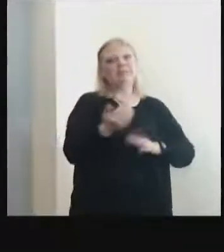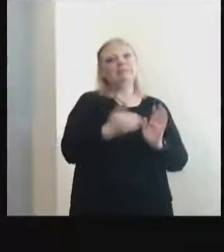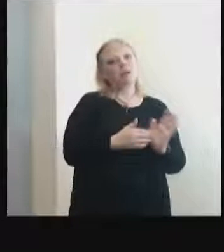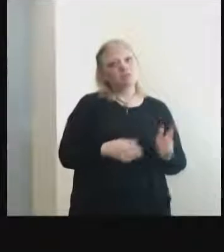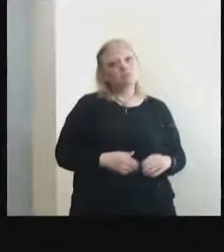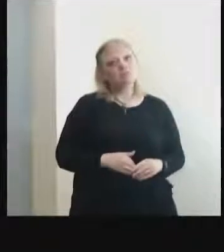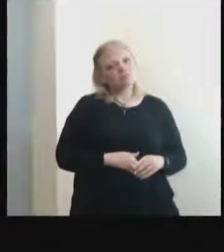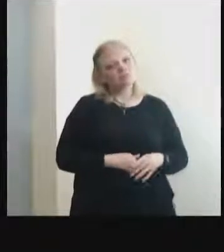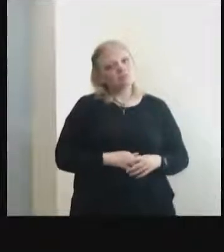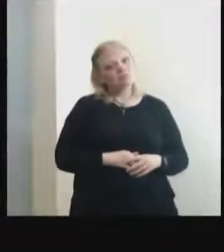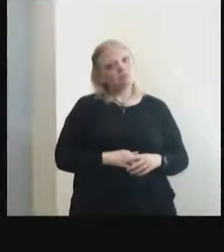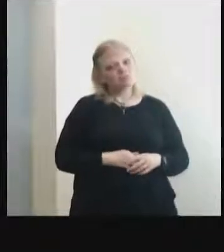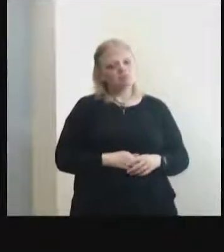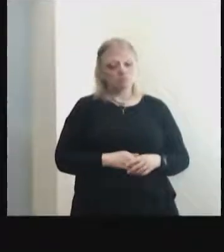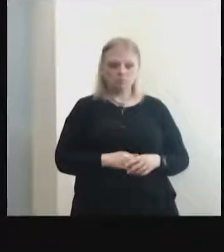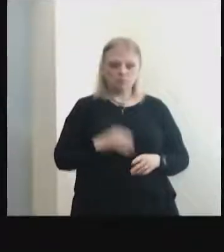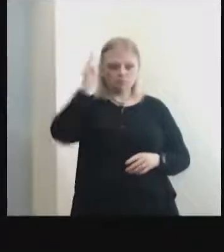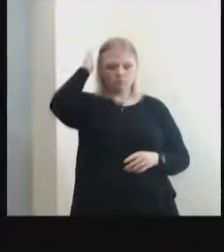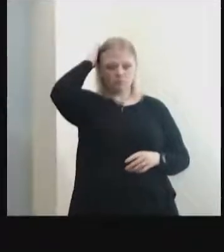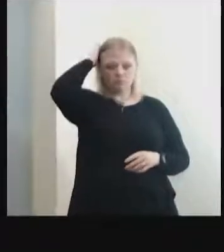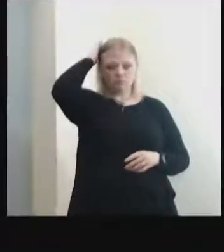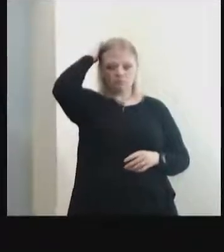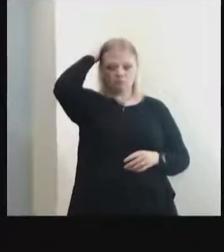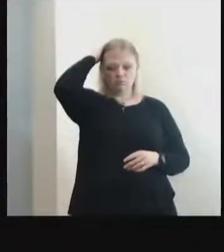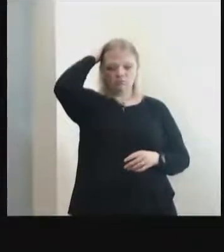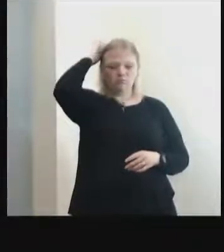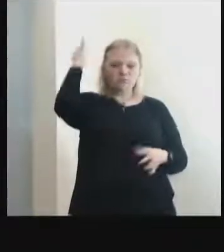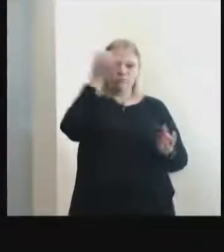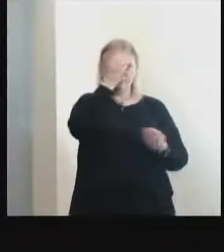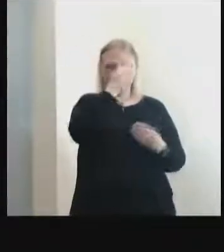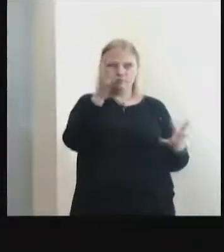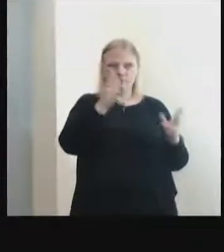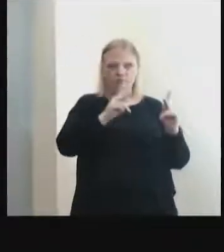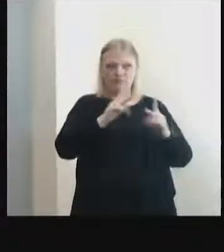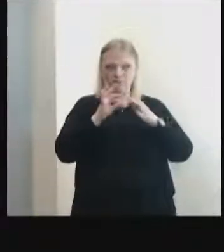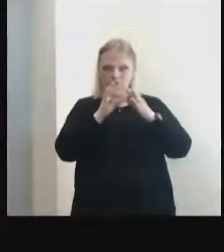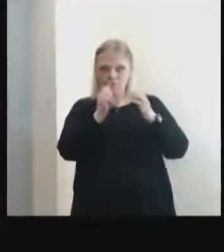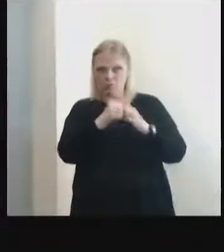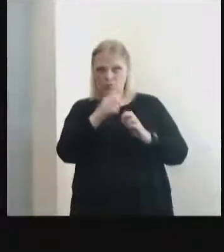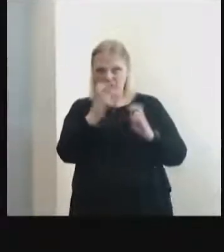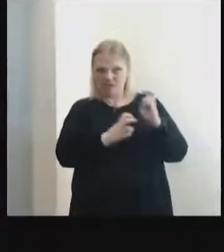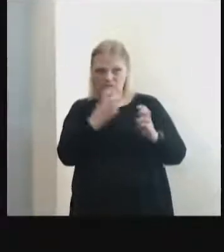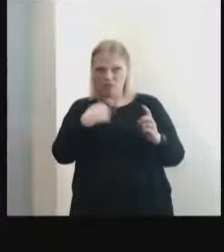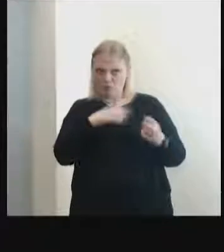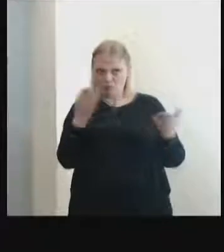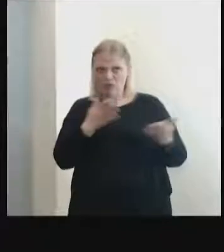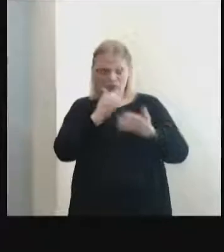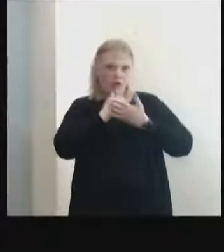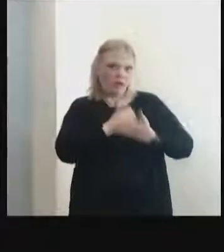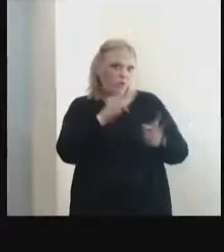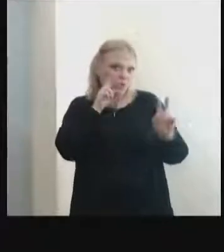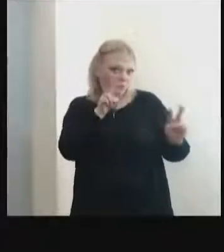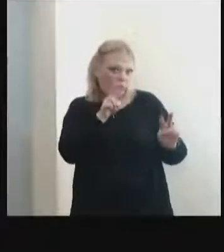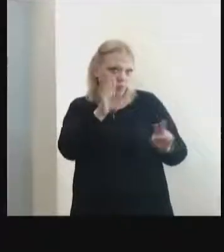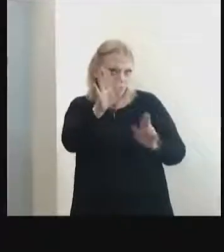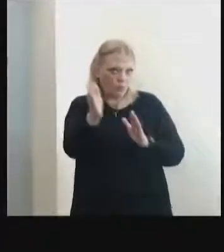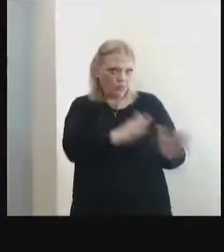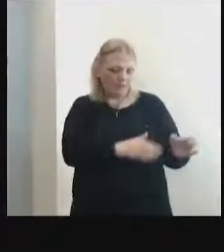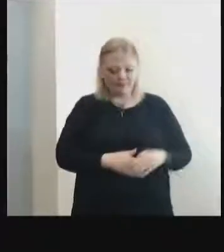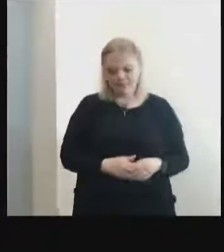And I certainly just want to let the folks know associated with the fairgrounds that we're here to help, and we look forward to their plan.